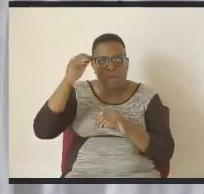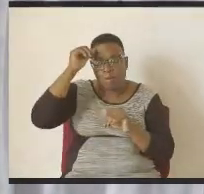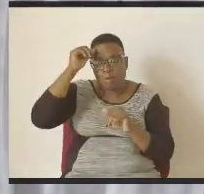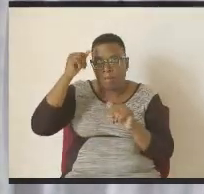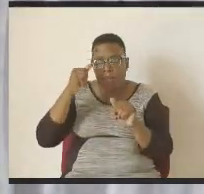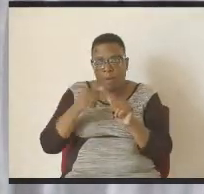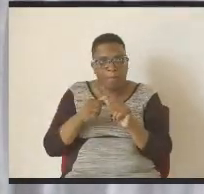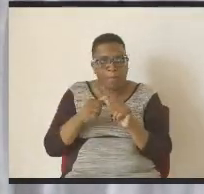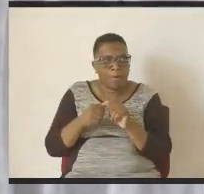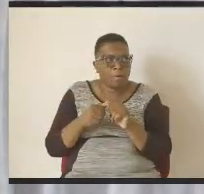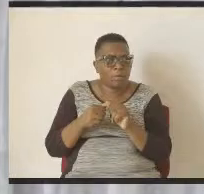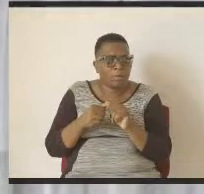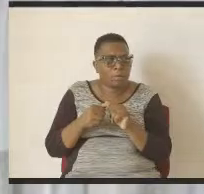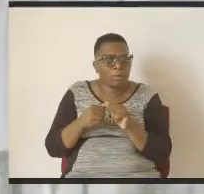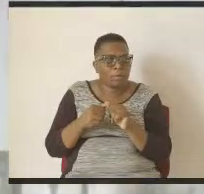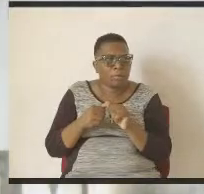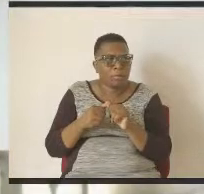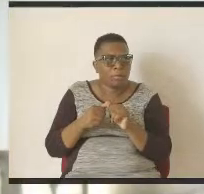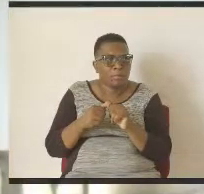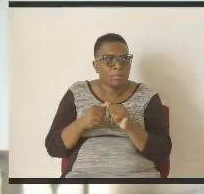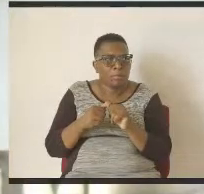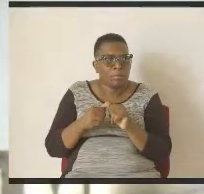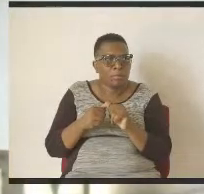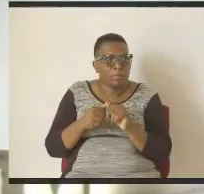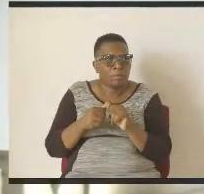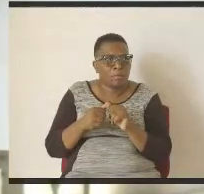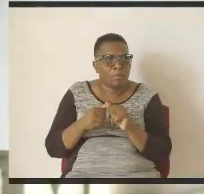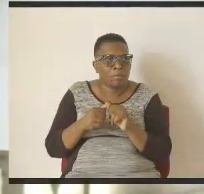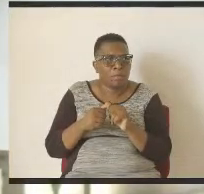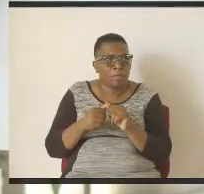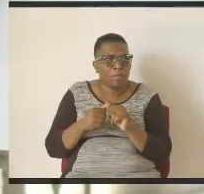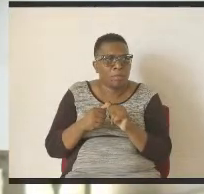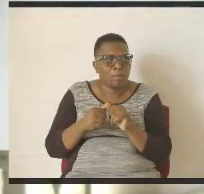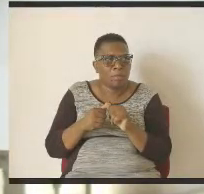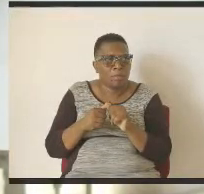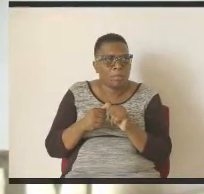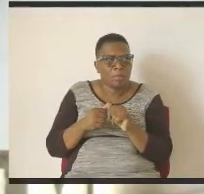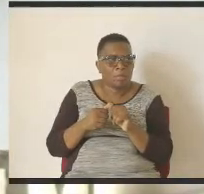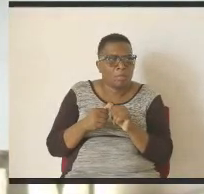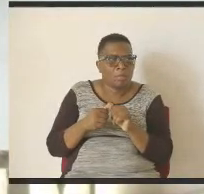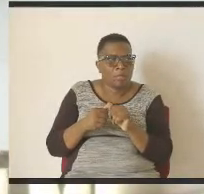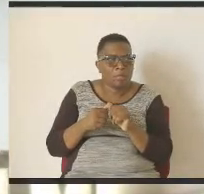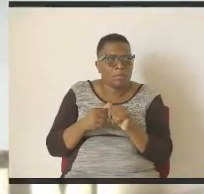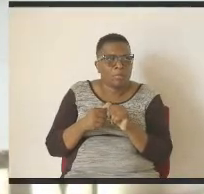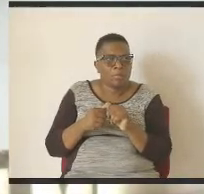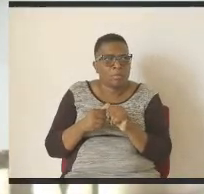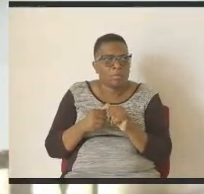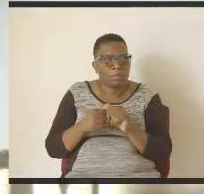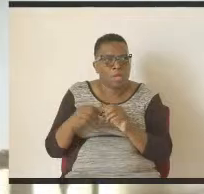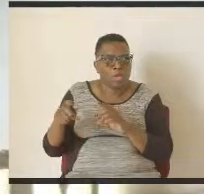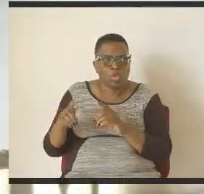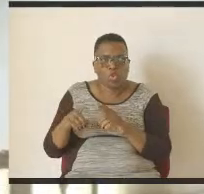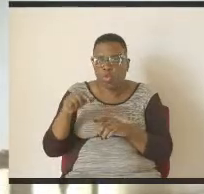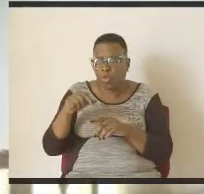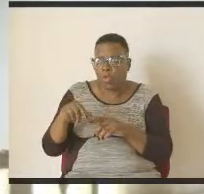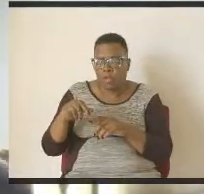not just remembrance. Do this as